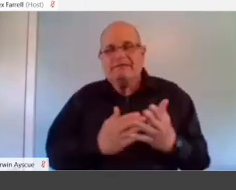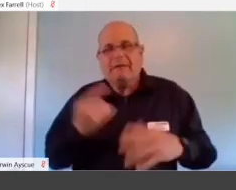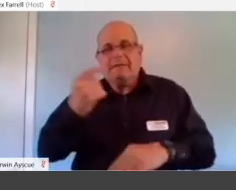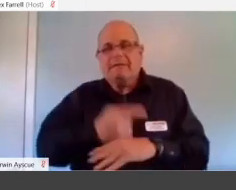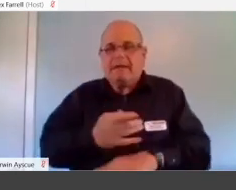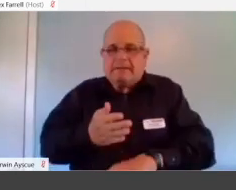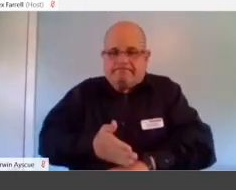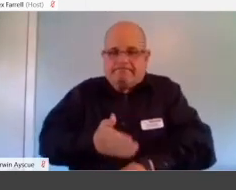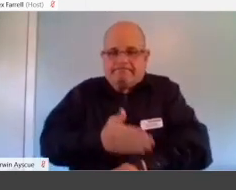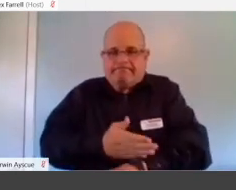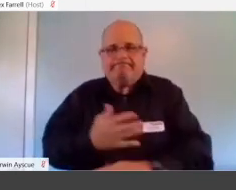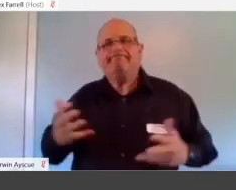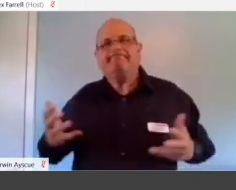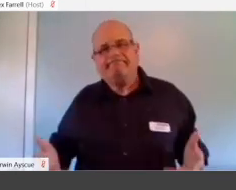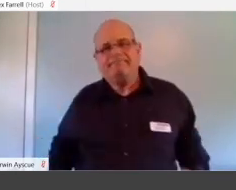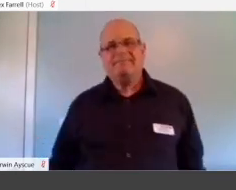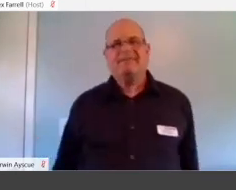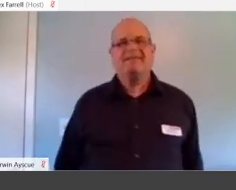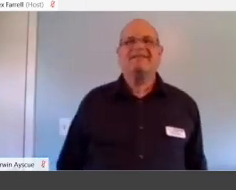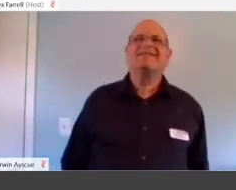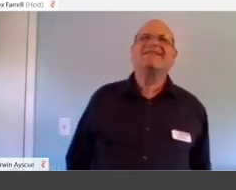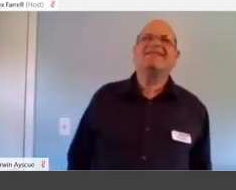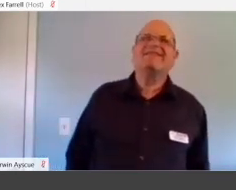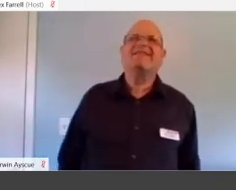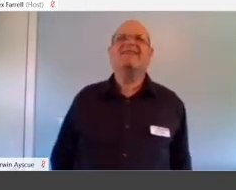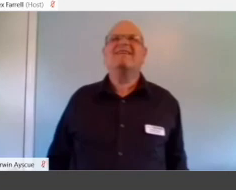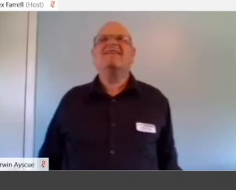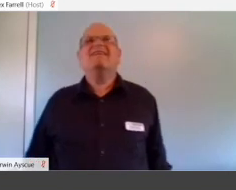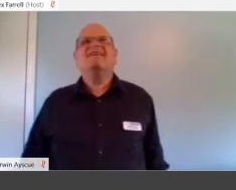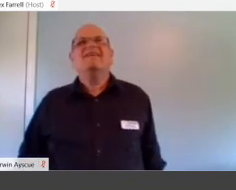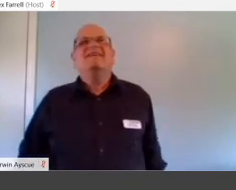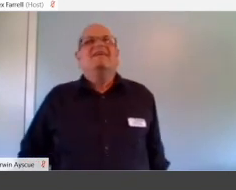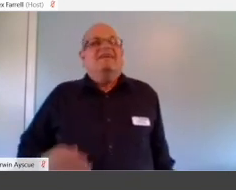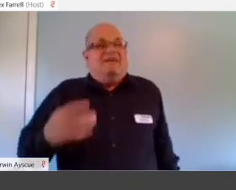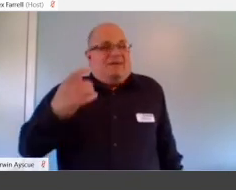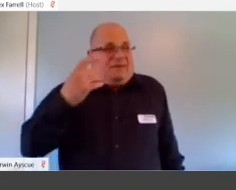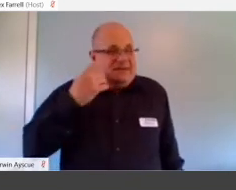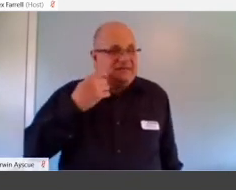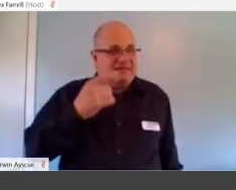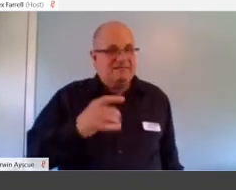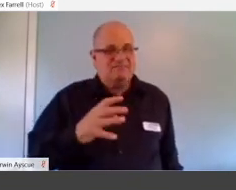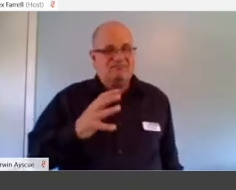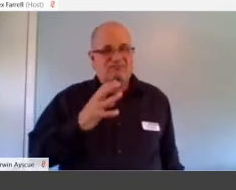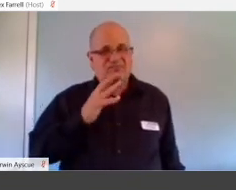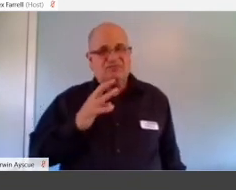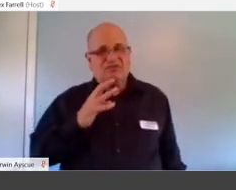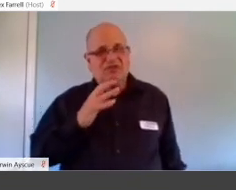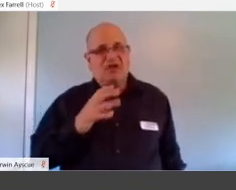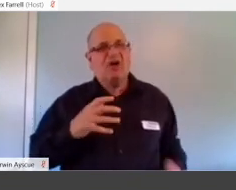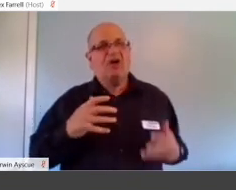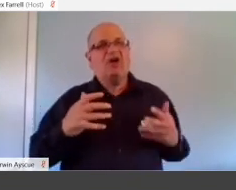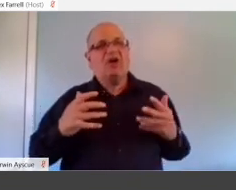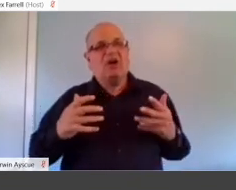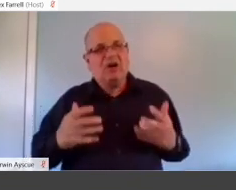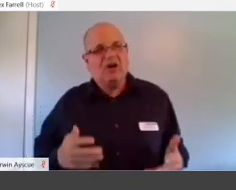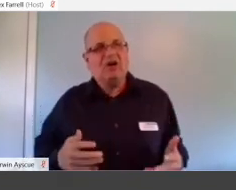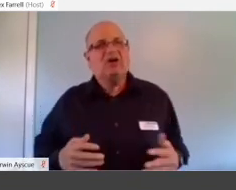I wasn't sure how I was going to work maintenance into this talk today. That's been the thing I've been like on my hill about for the last